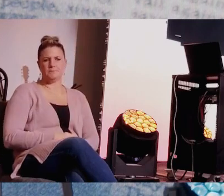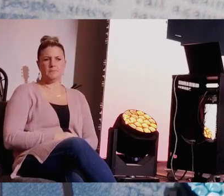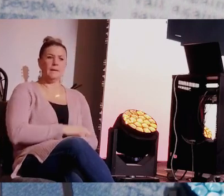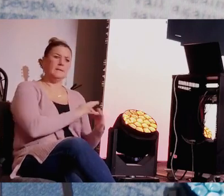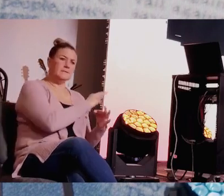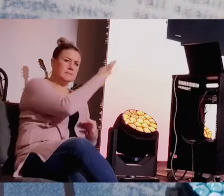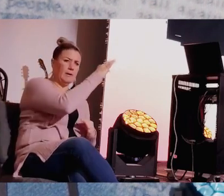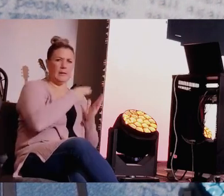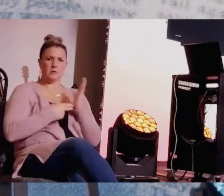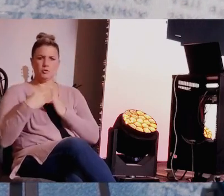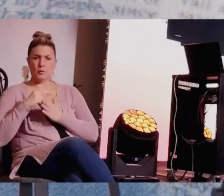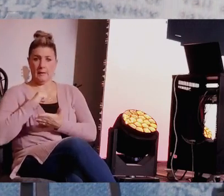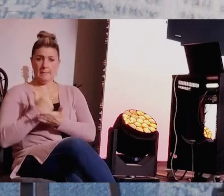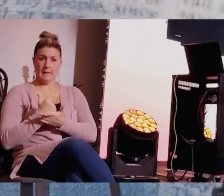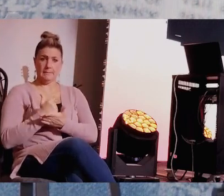Spirit and in truth. Amen?